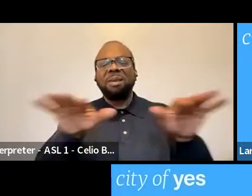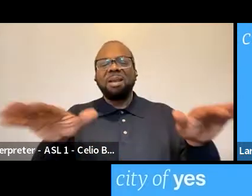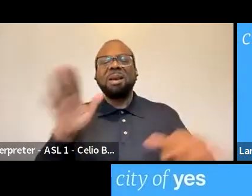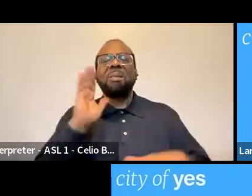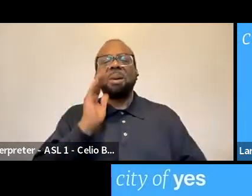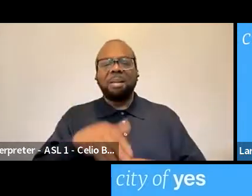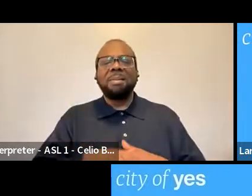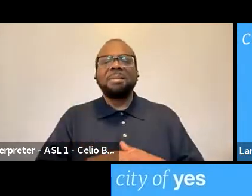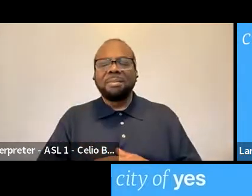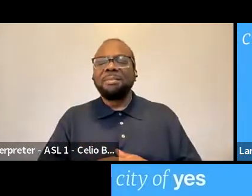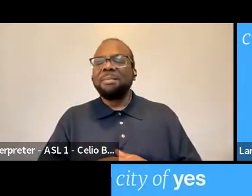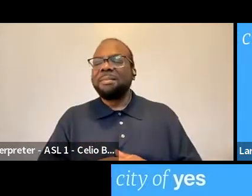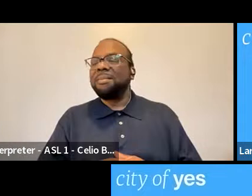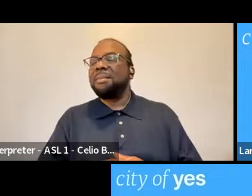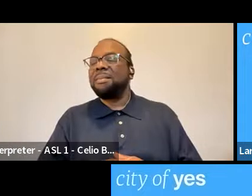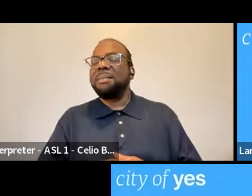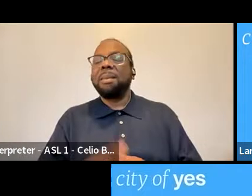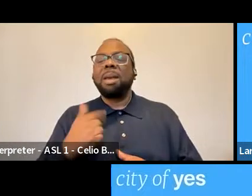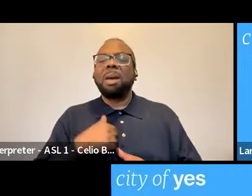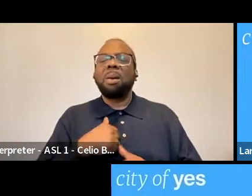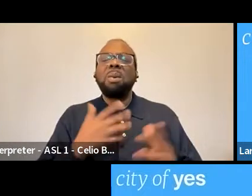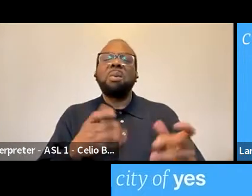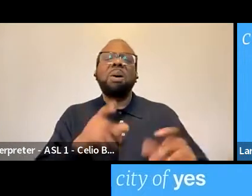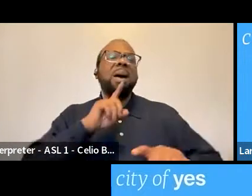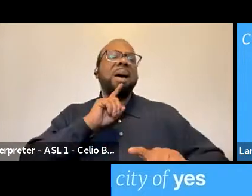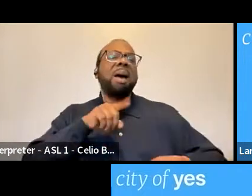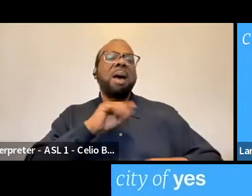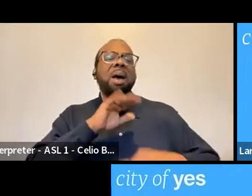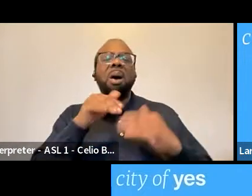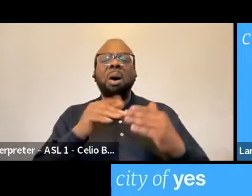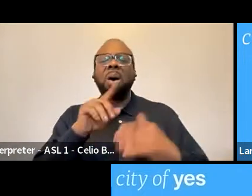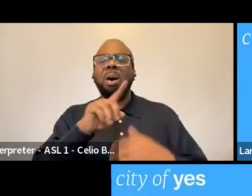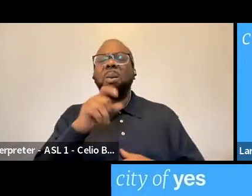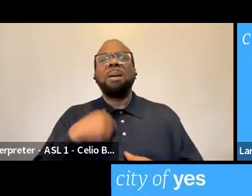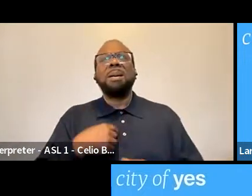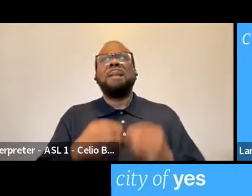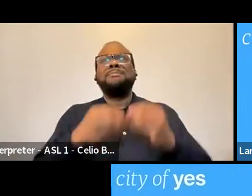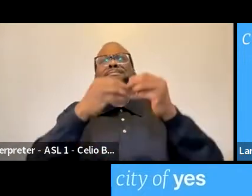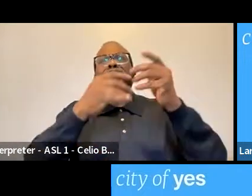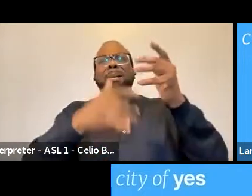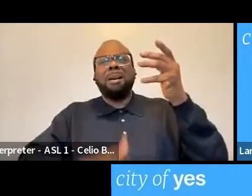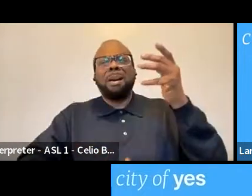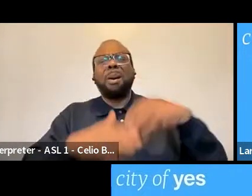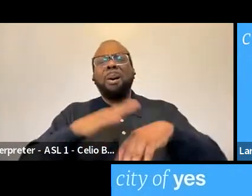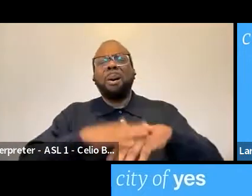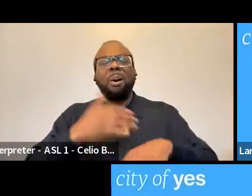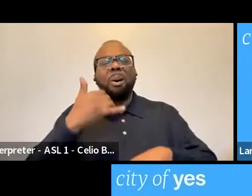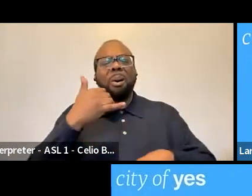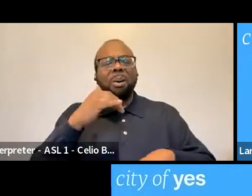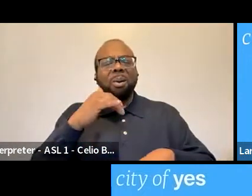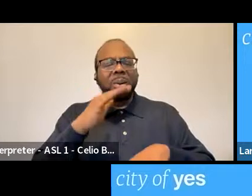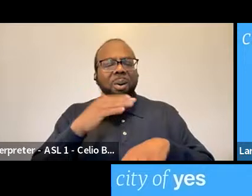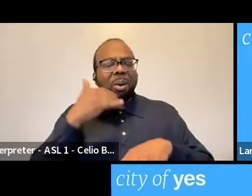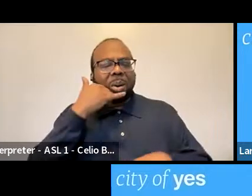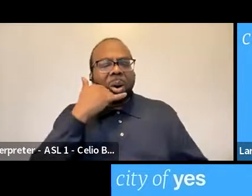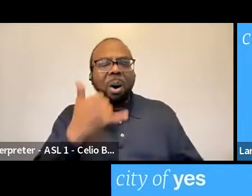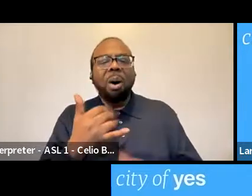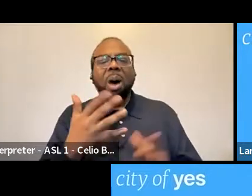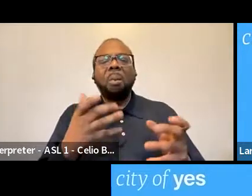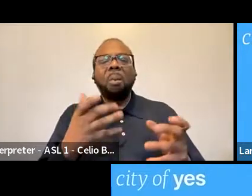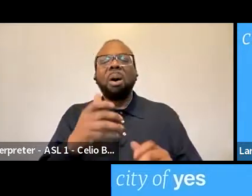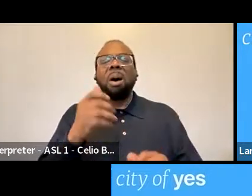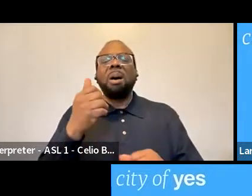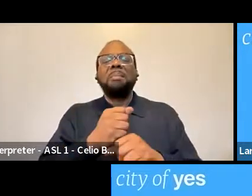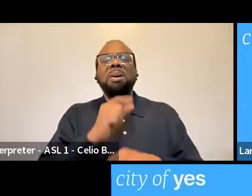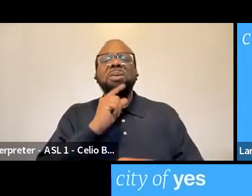Thank you, Sue. And I really, really want to be able to answer all of your questions, but we have so many people on this call right now, we want to make sure we get to everyone. So I want to go to the